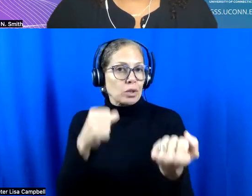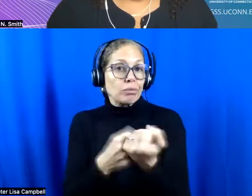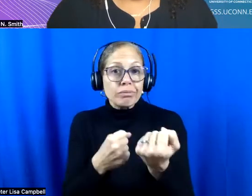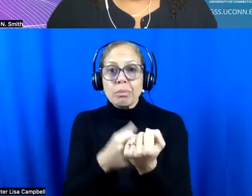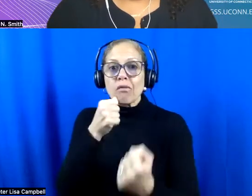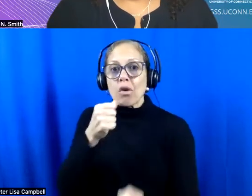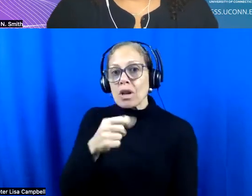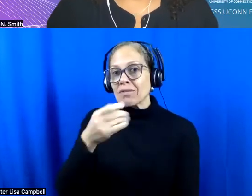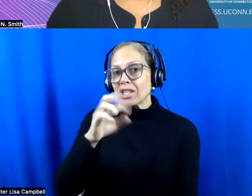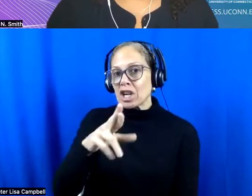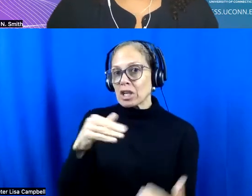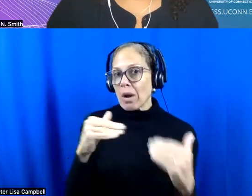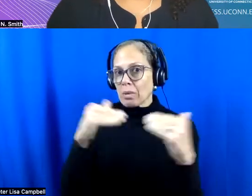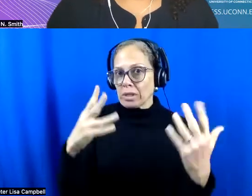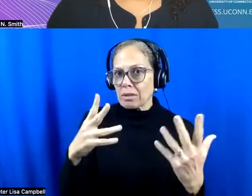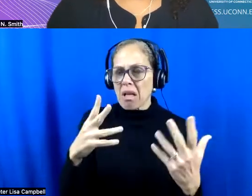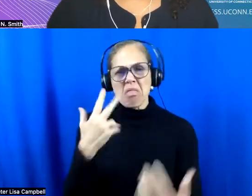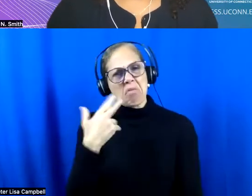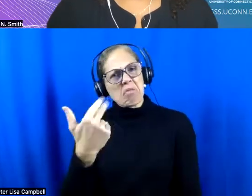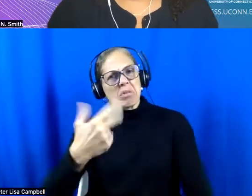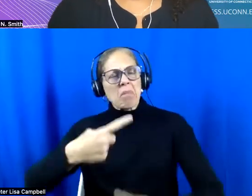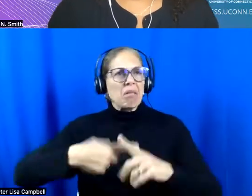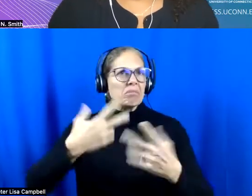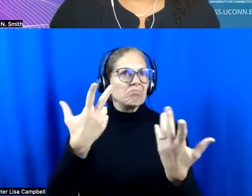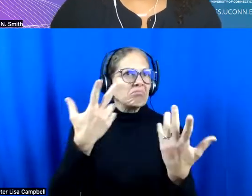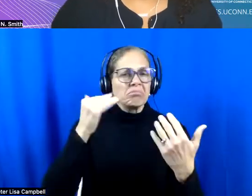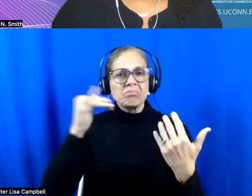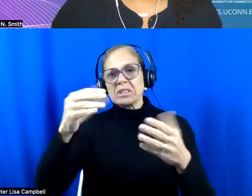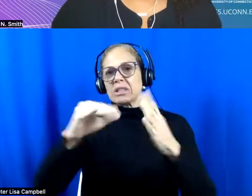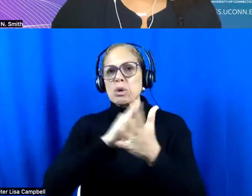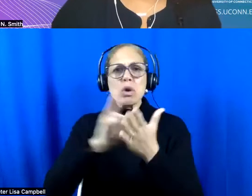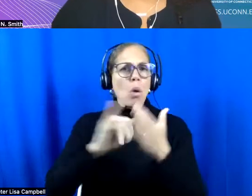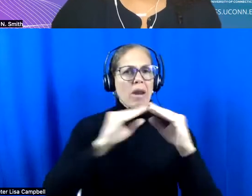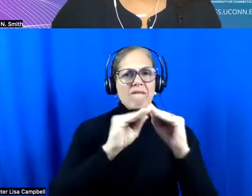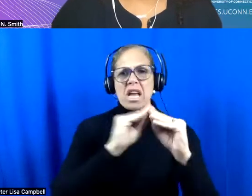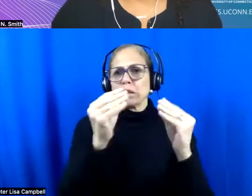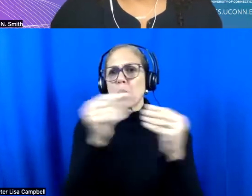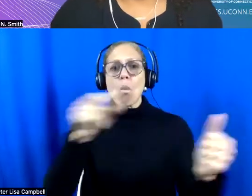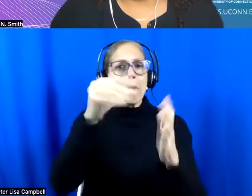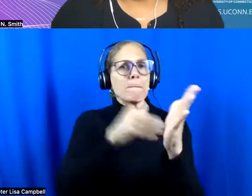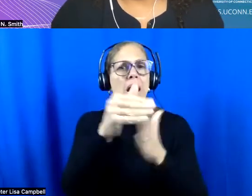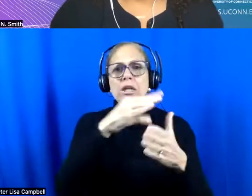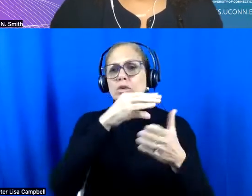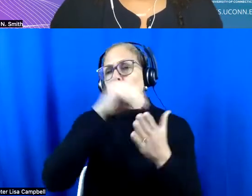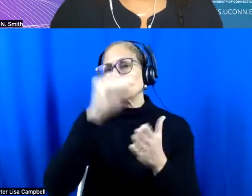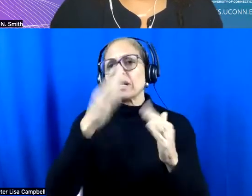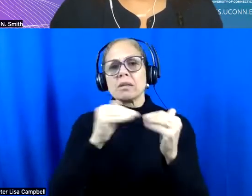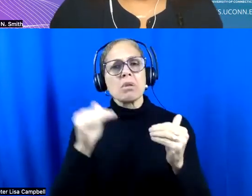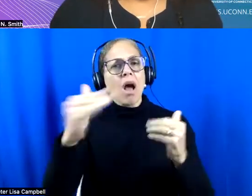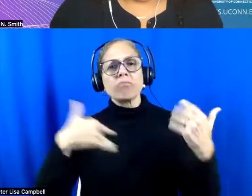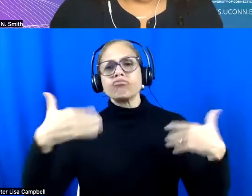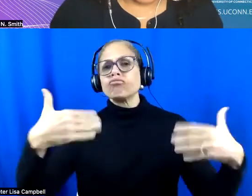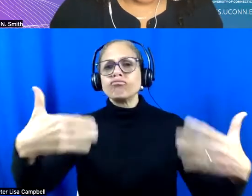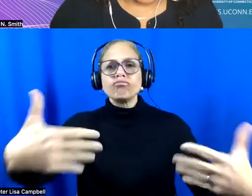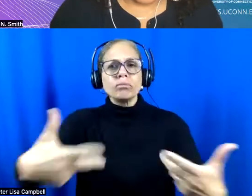18-month practice, and then we were going to move on. We're going to go on, fix New York City public schools, 1.1 million students, 1,700 schools,